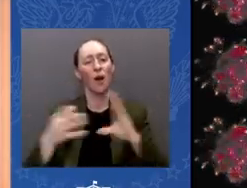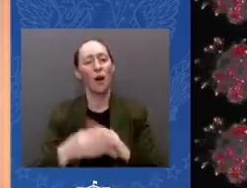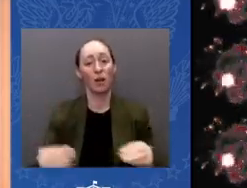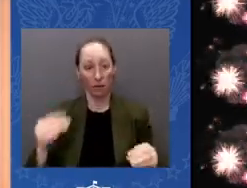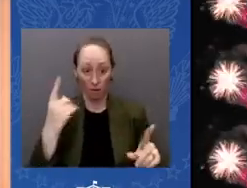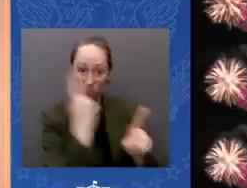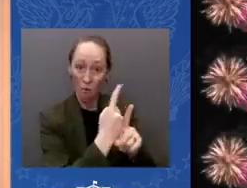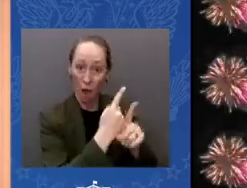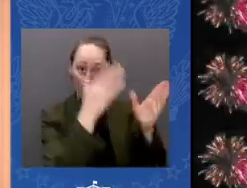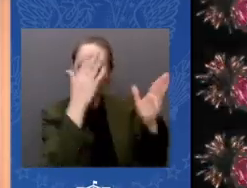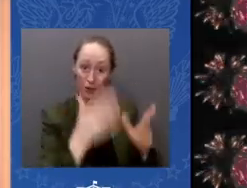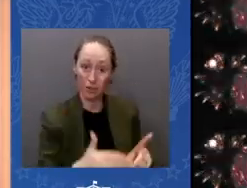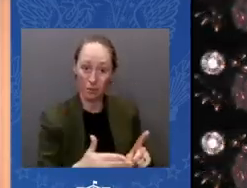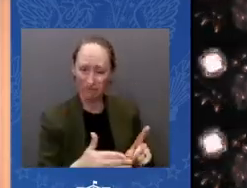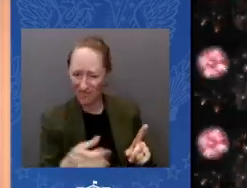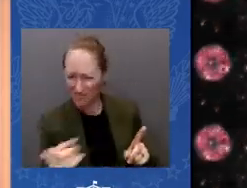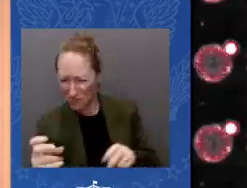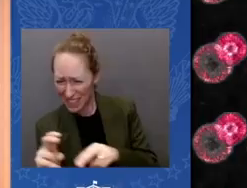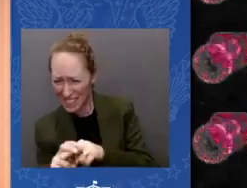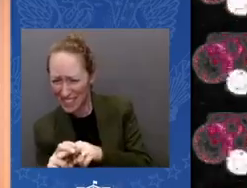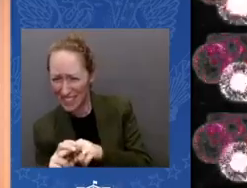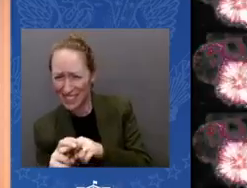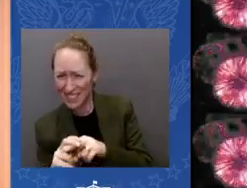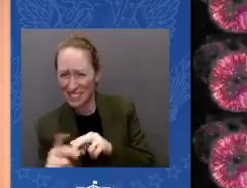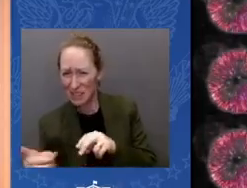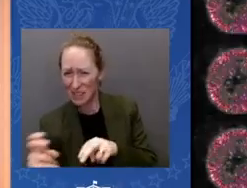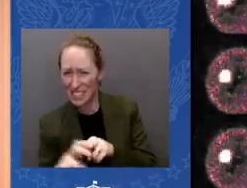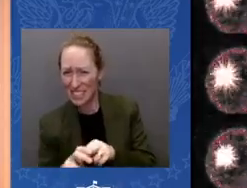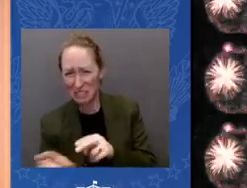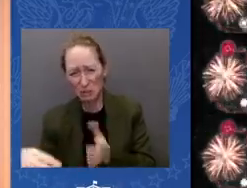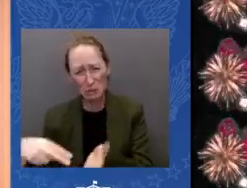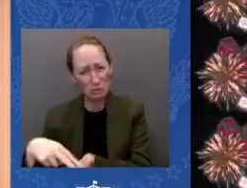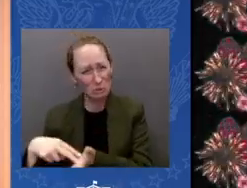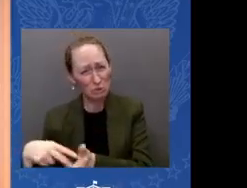stand? It's getting hard to stand, I think.